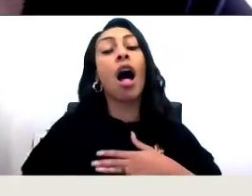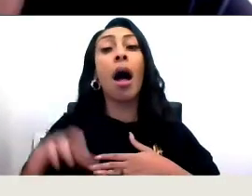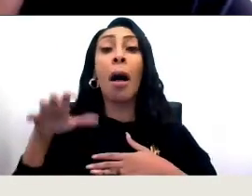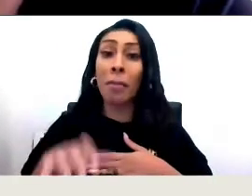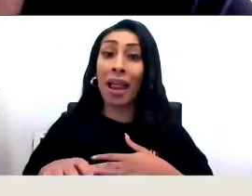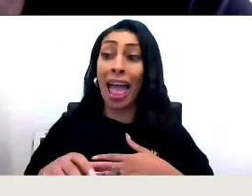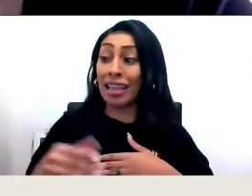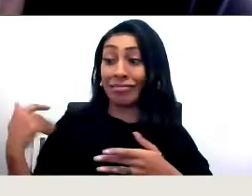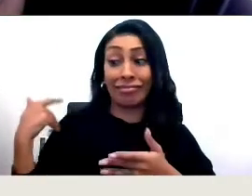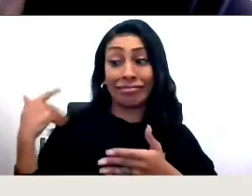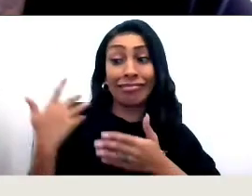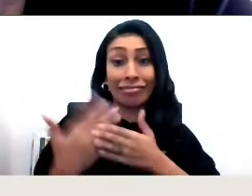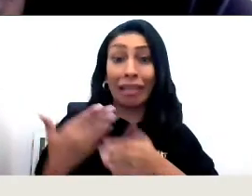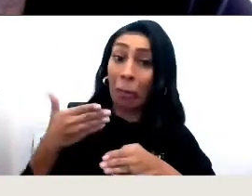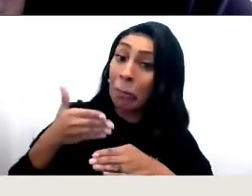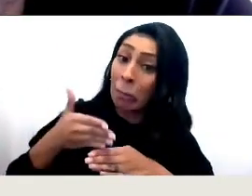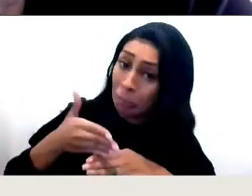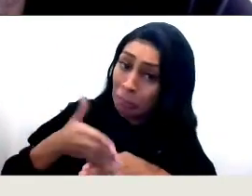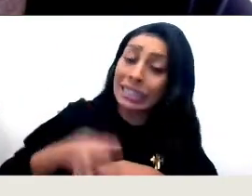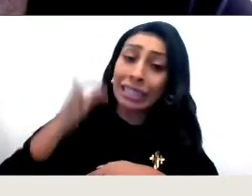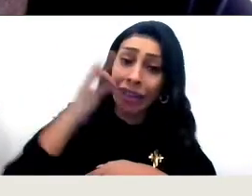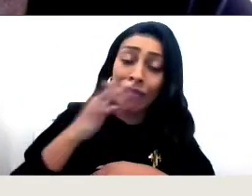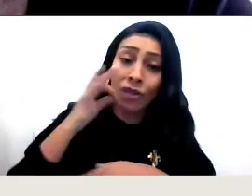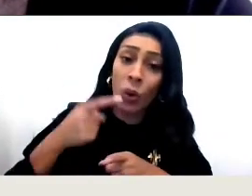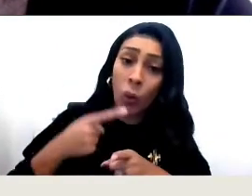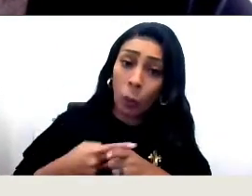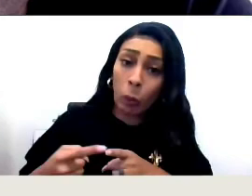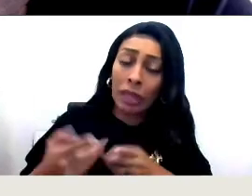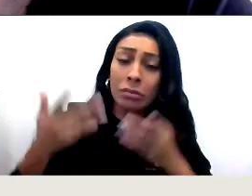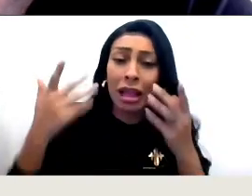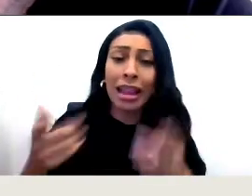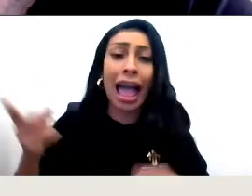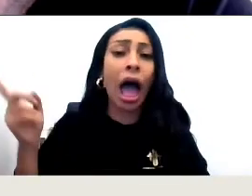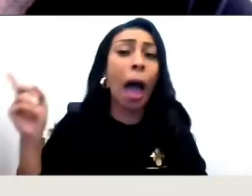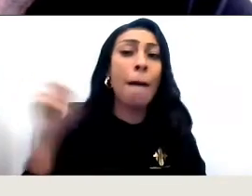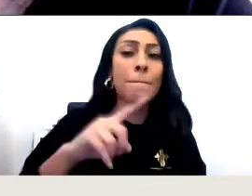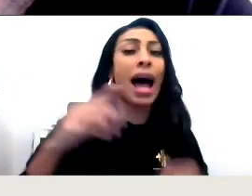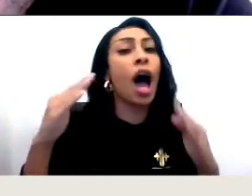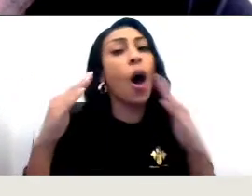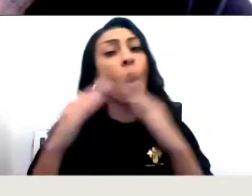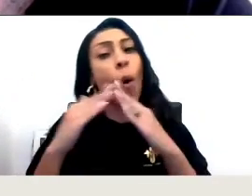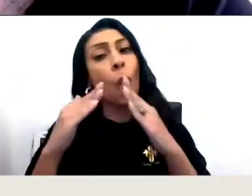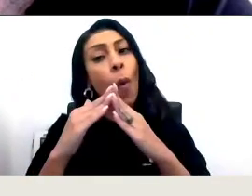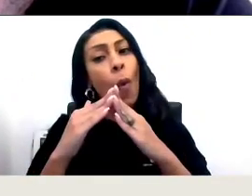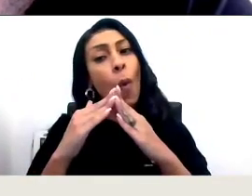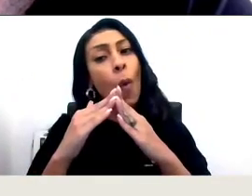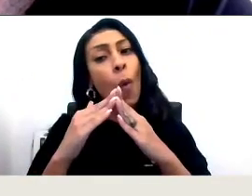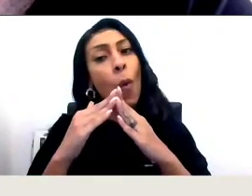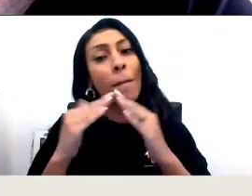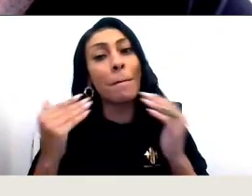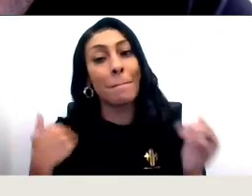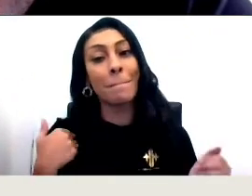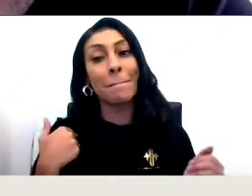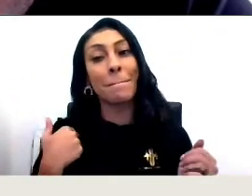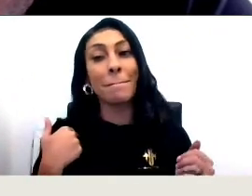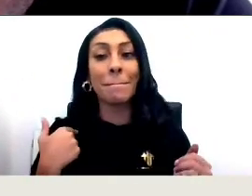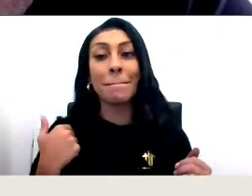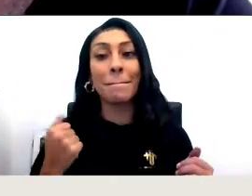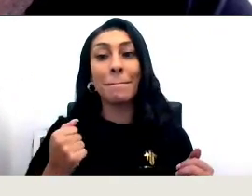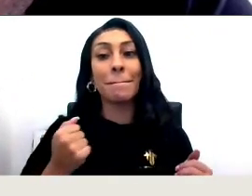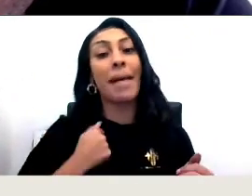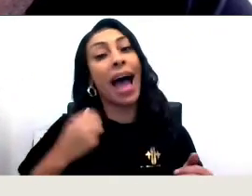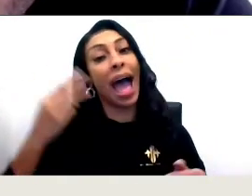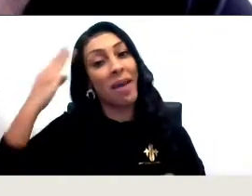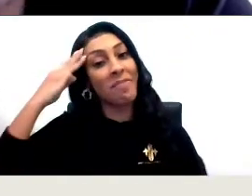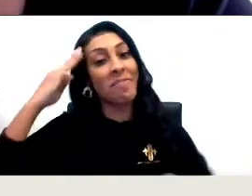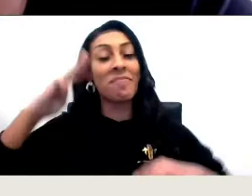weeks. And now I'm back home. And when I say home, I say like the place that I most mean it. I'm in my